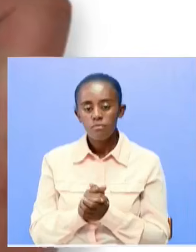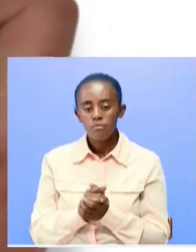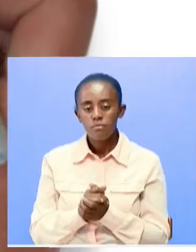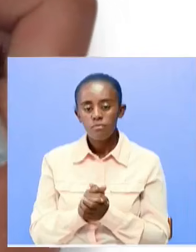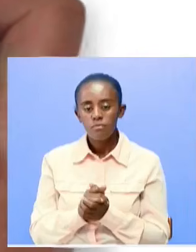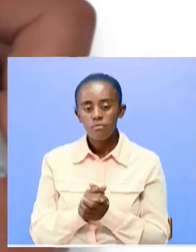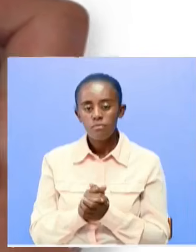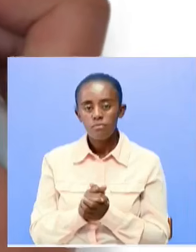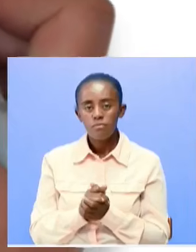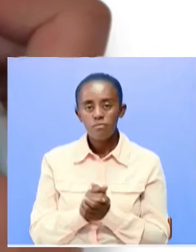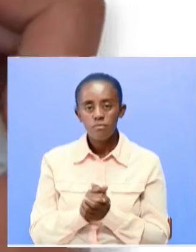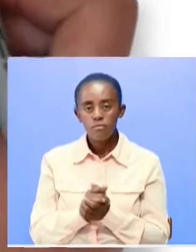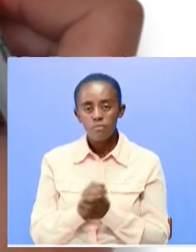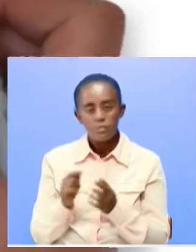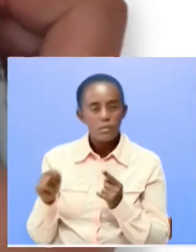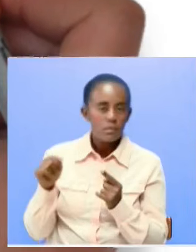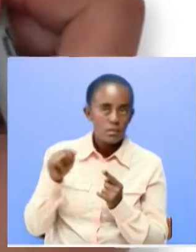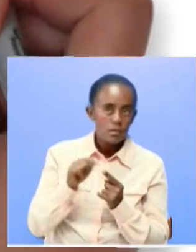Until the age